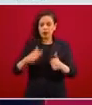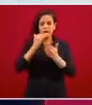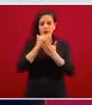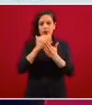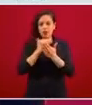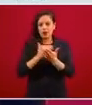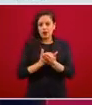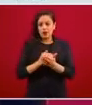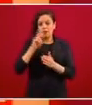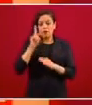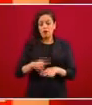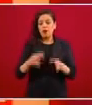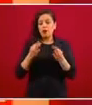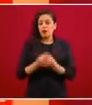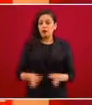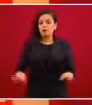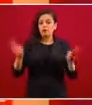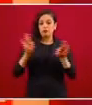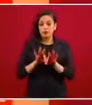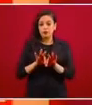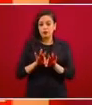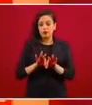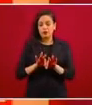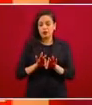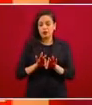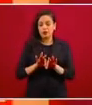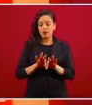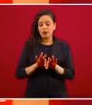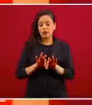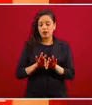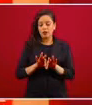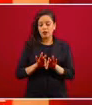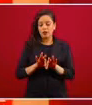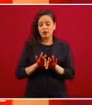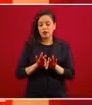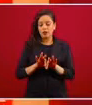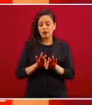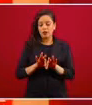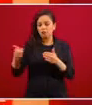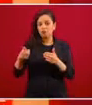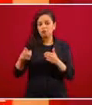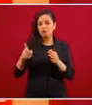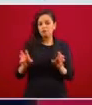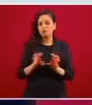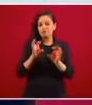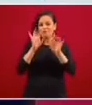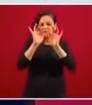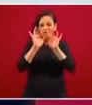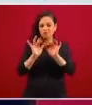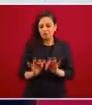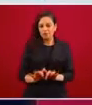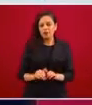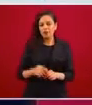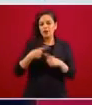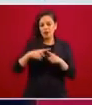unify and process this information in order to present it to the public.